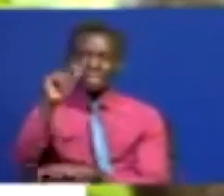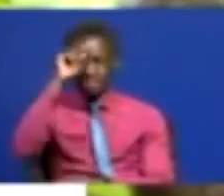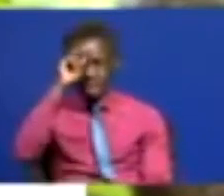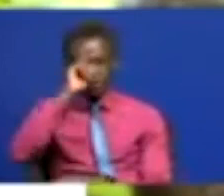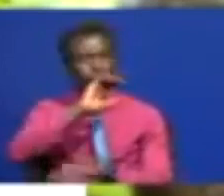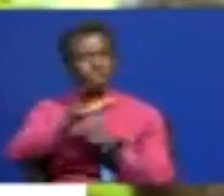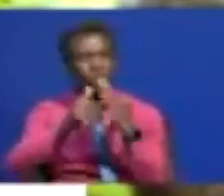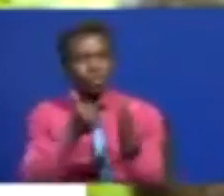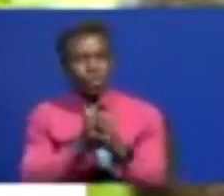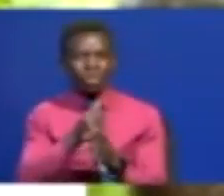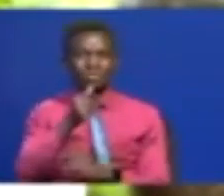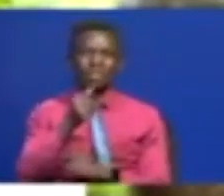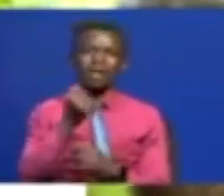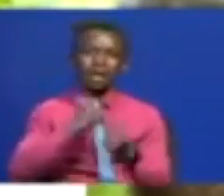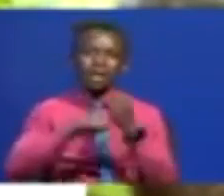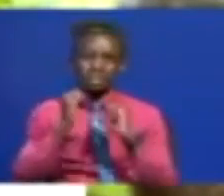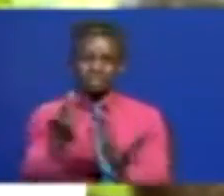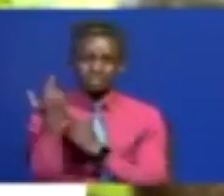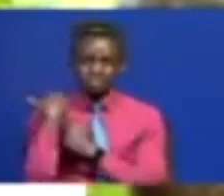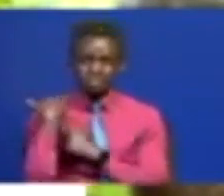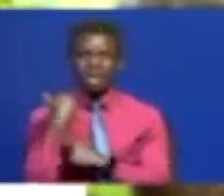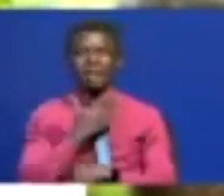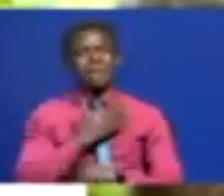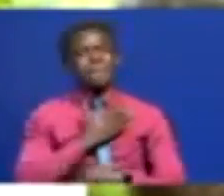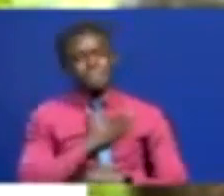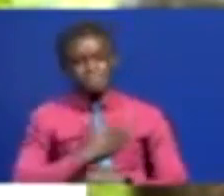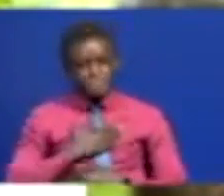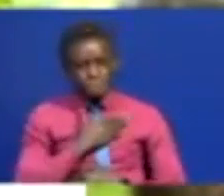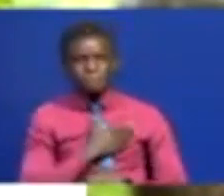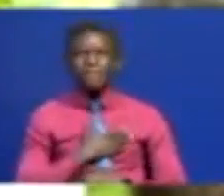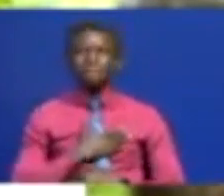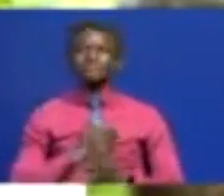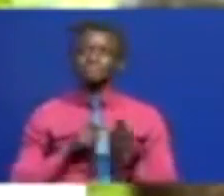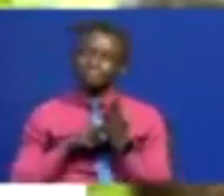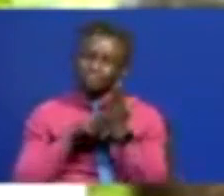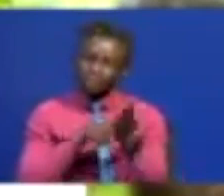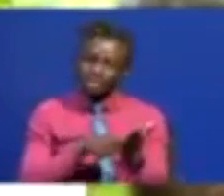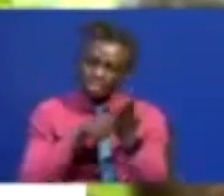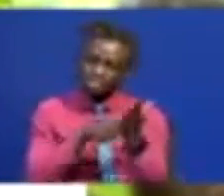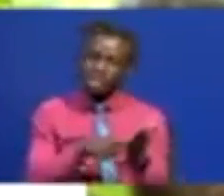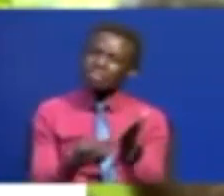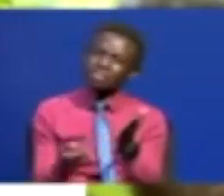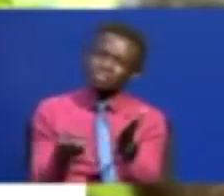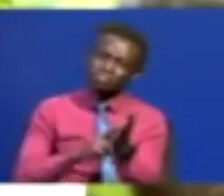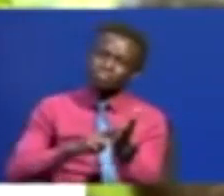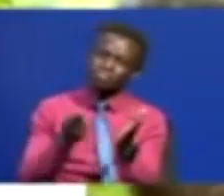actors to really place emphasis on research